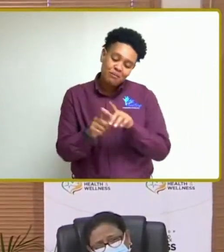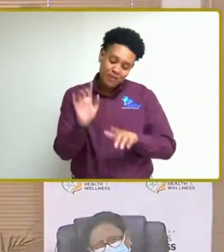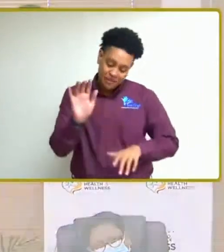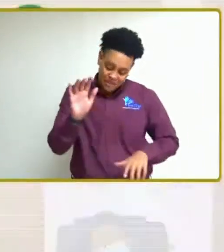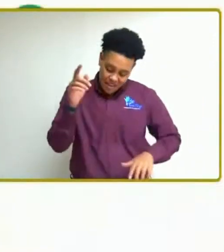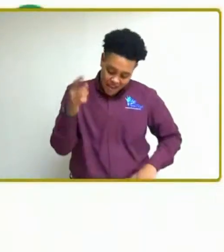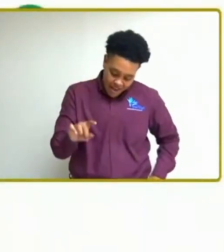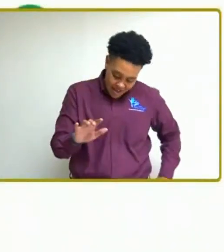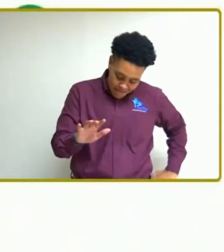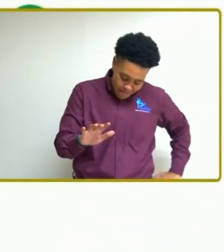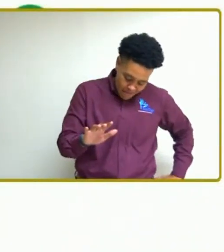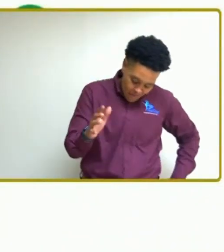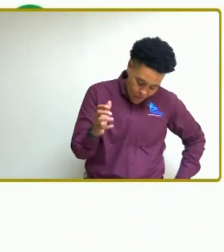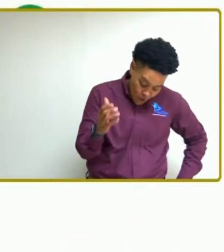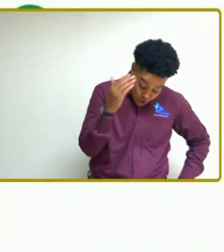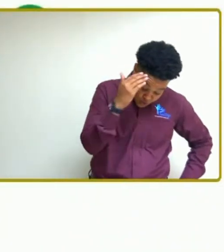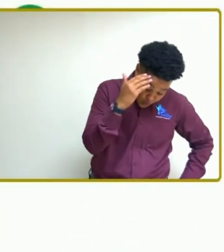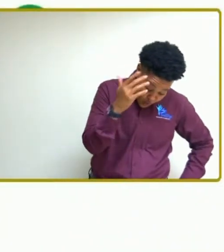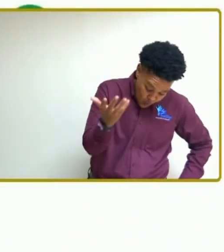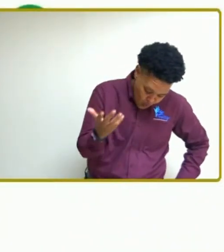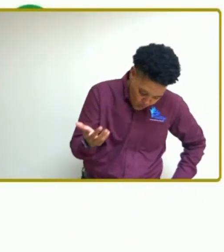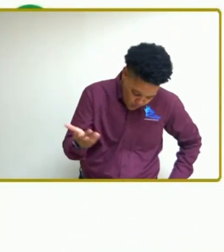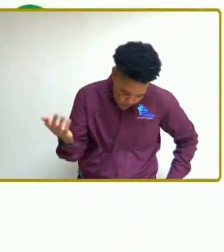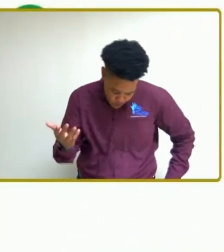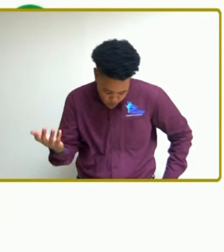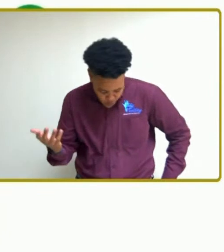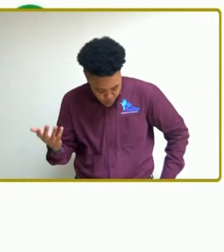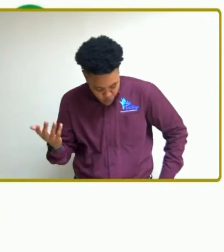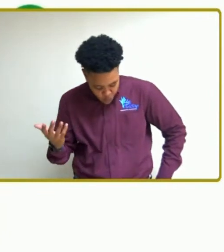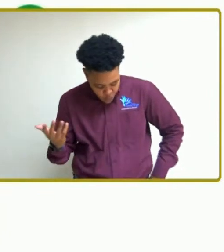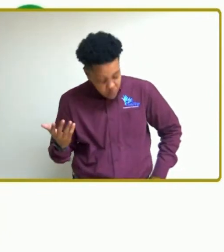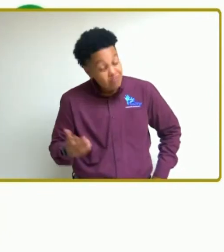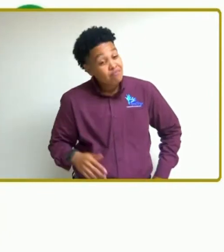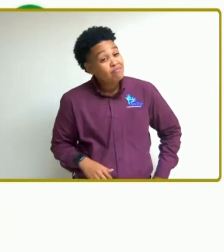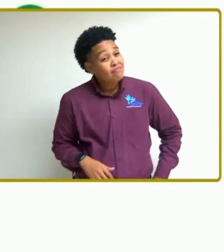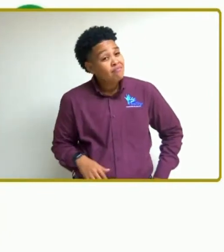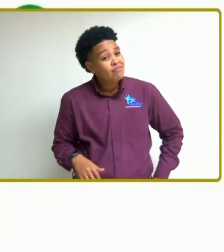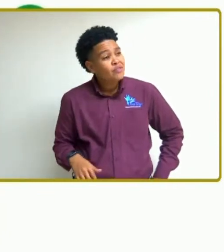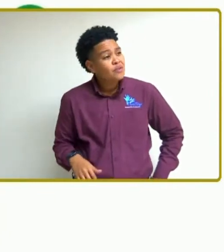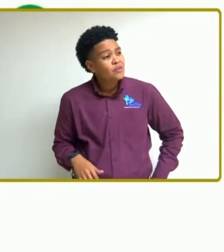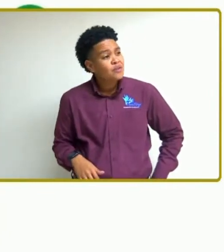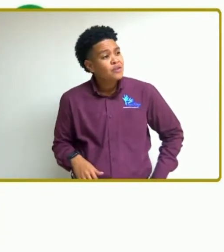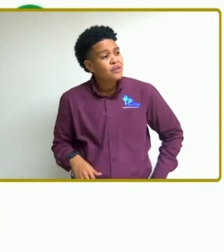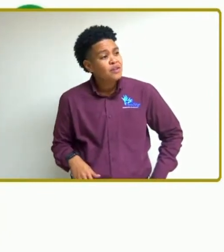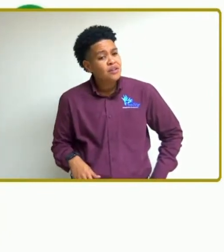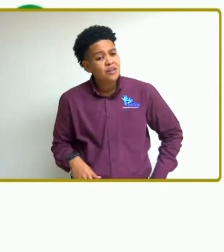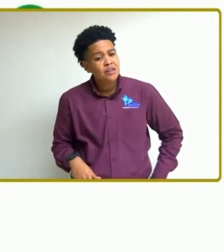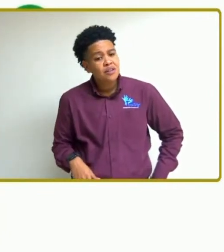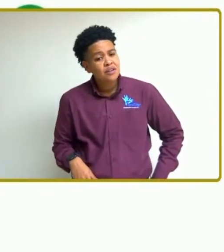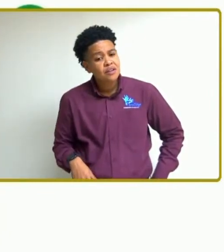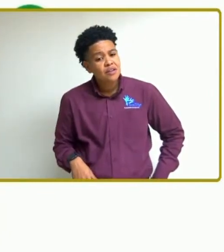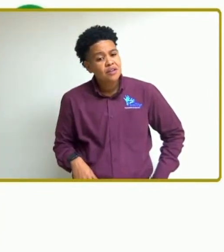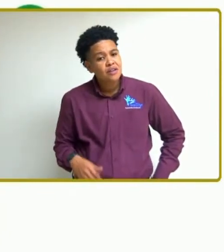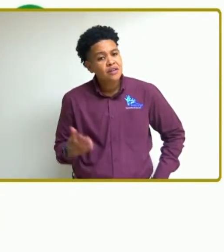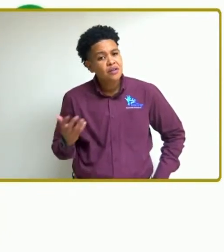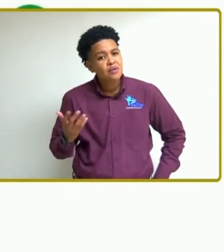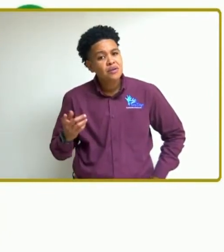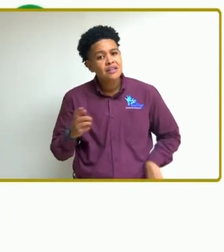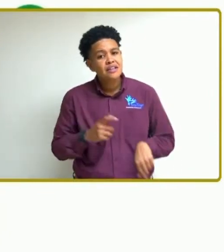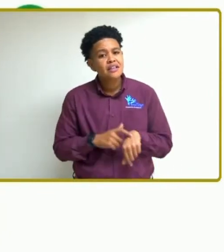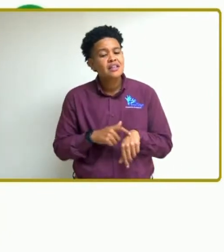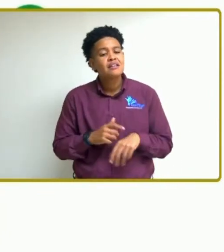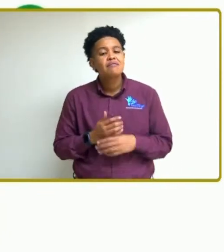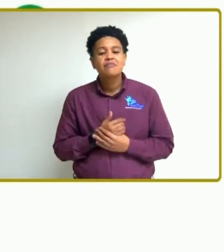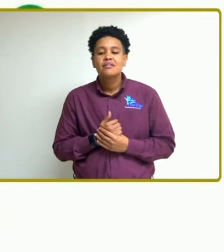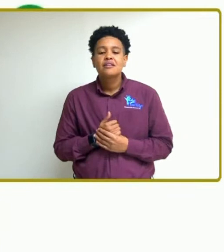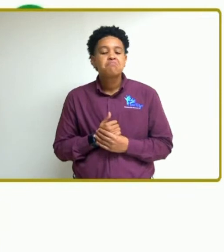But what I wanted to know, what's the turnaround time for a positive case to actually be